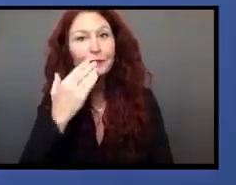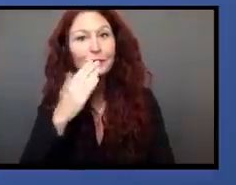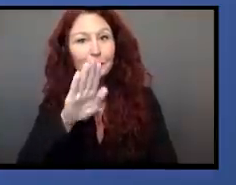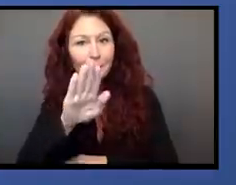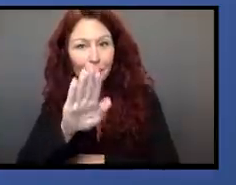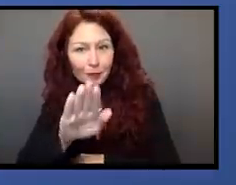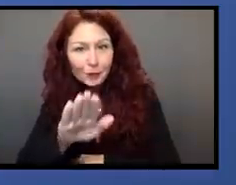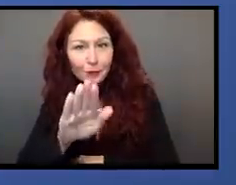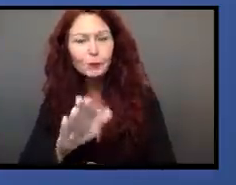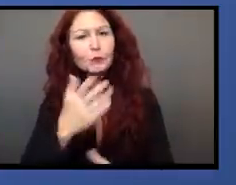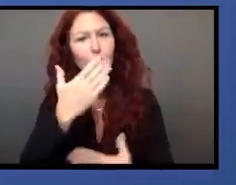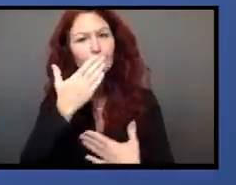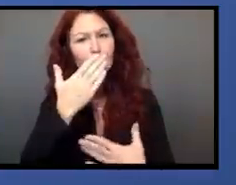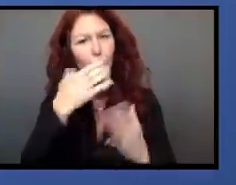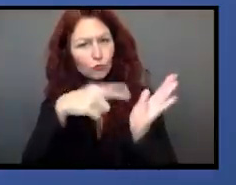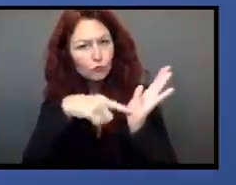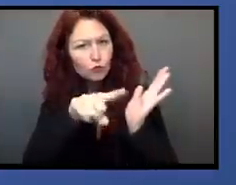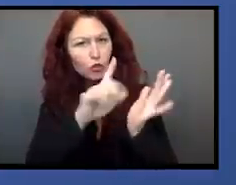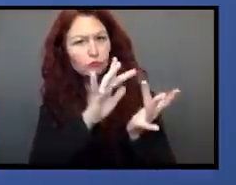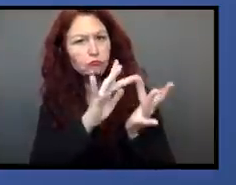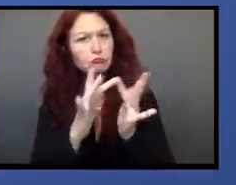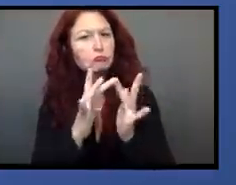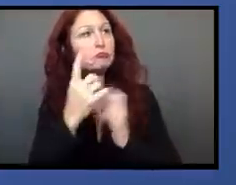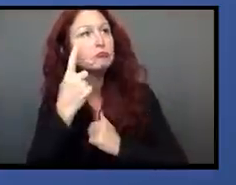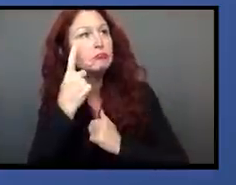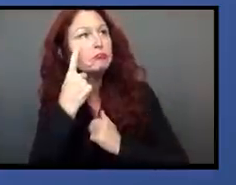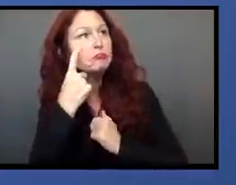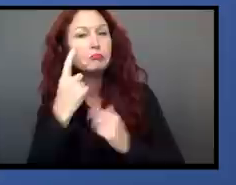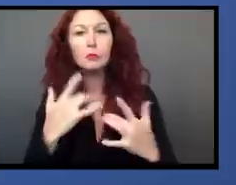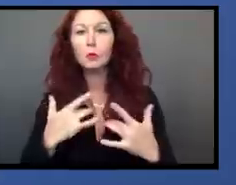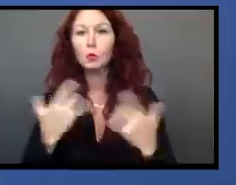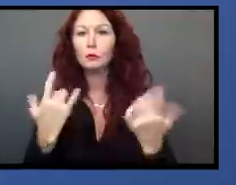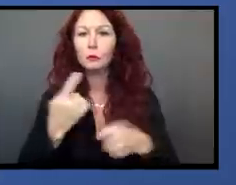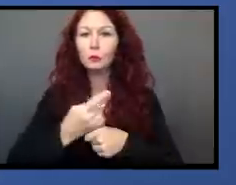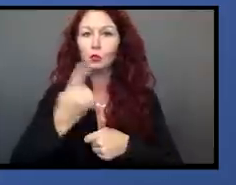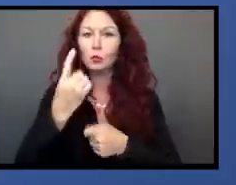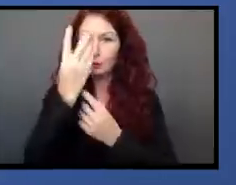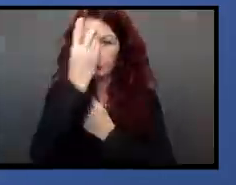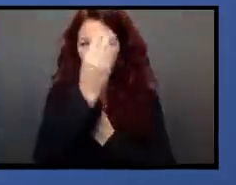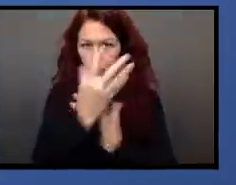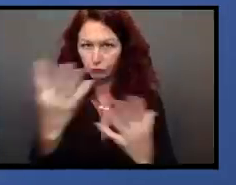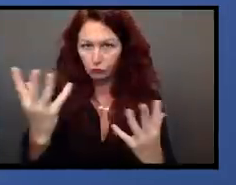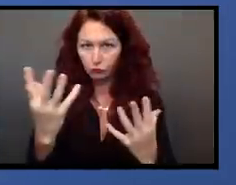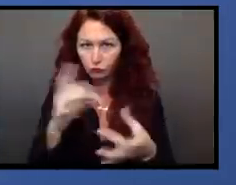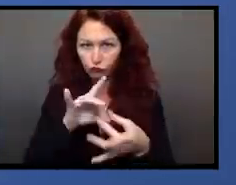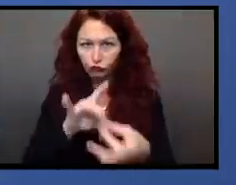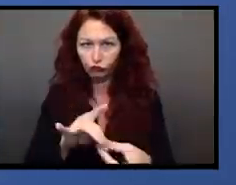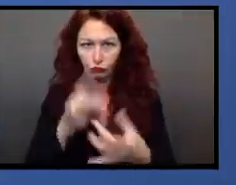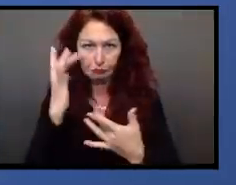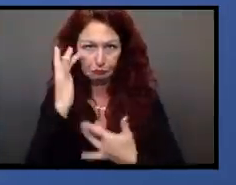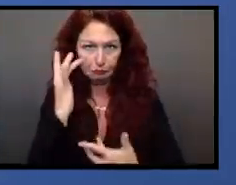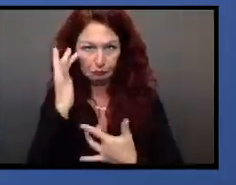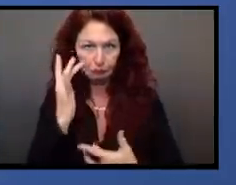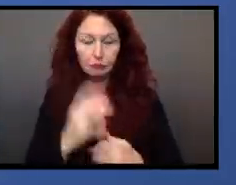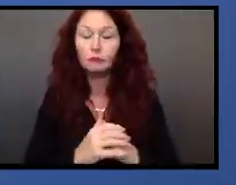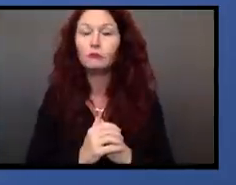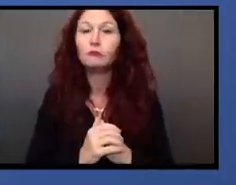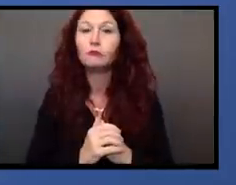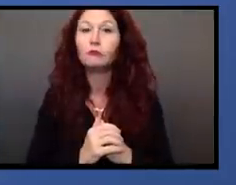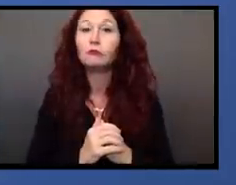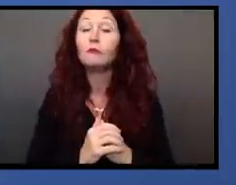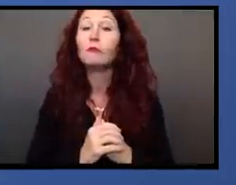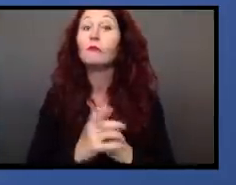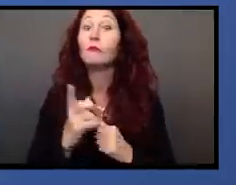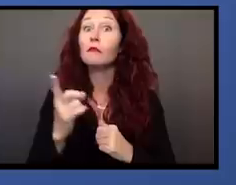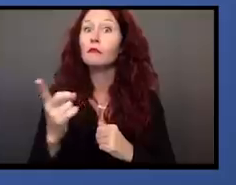Thank you for joining me this Tuesday for an update on what Miami-Dade County is doing to deal with the impact of COVID-19. So far, the numbers